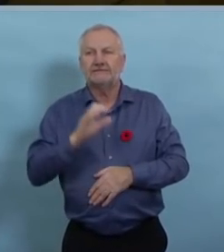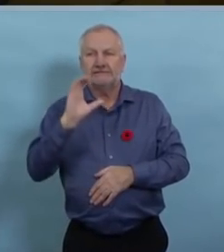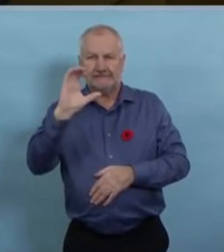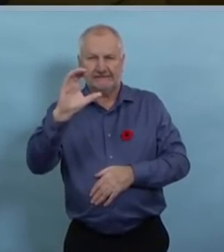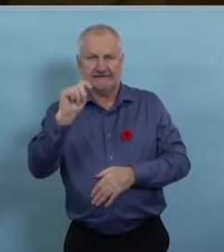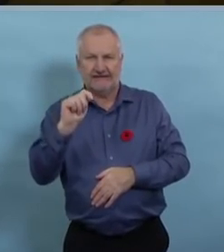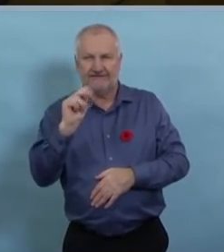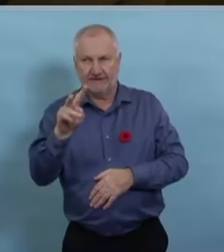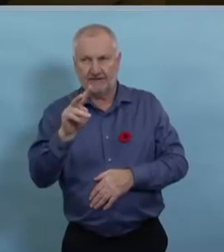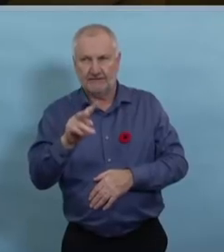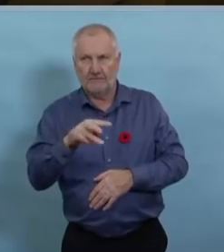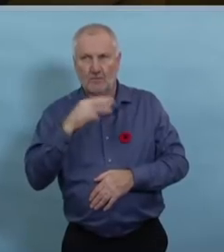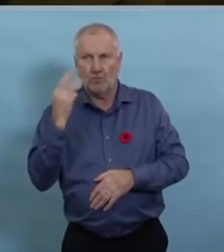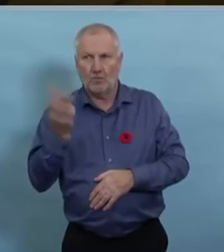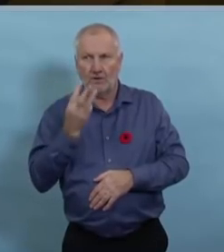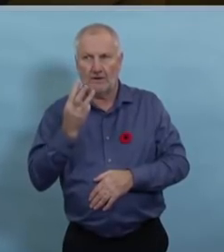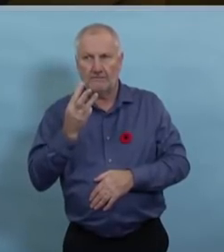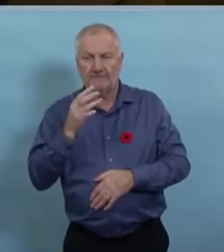Jeff.